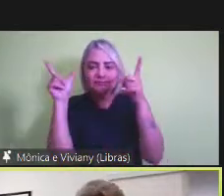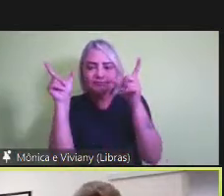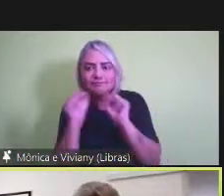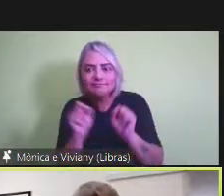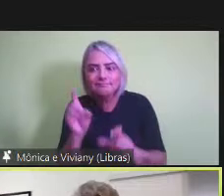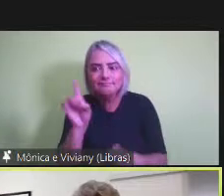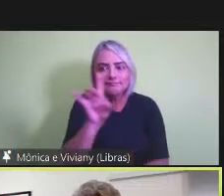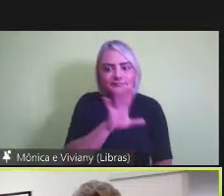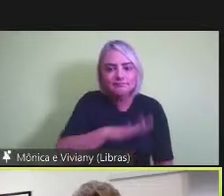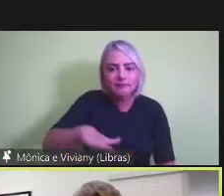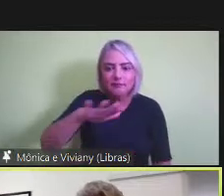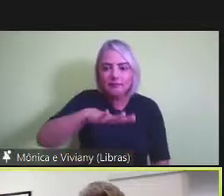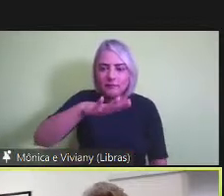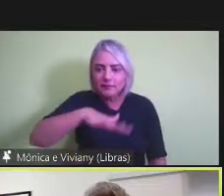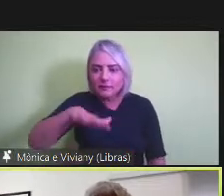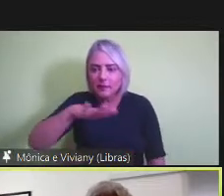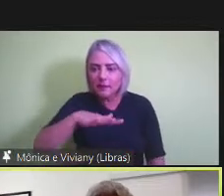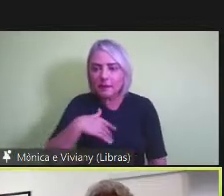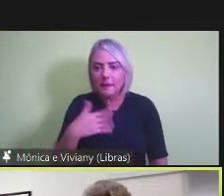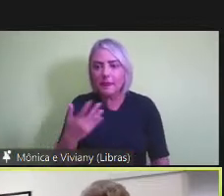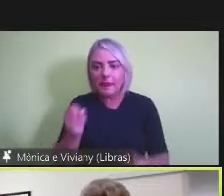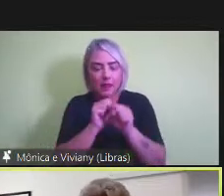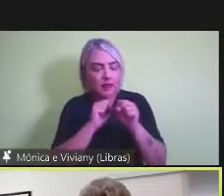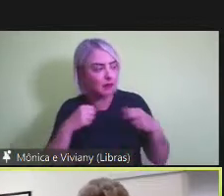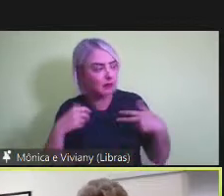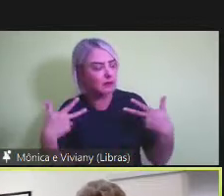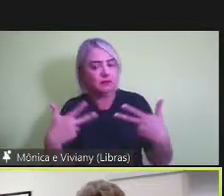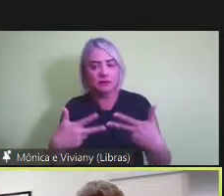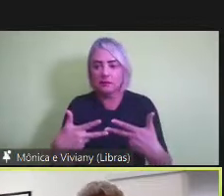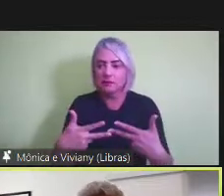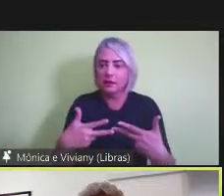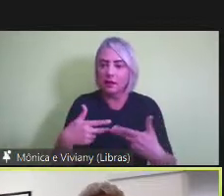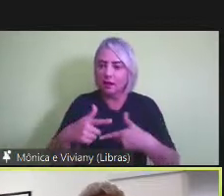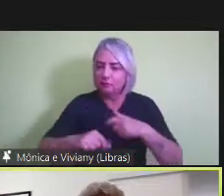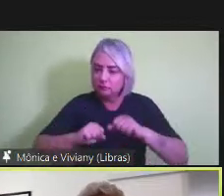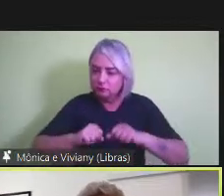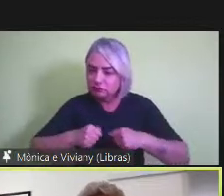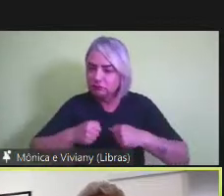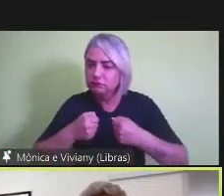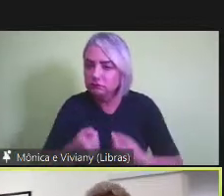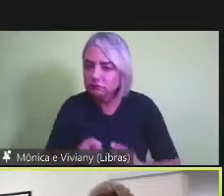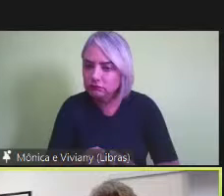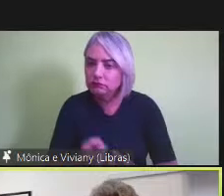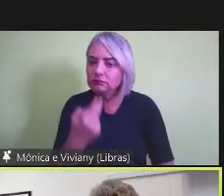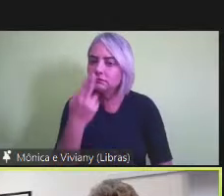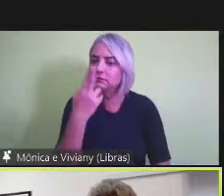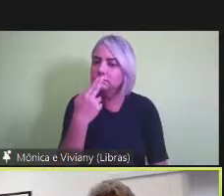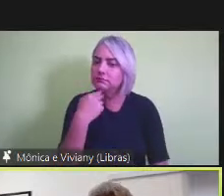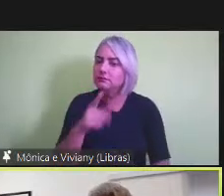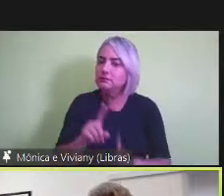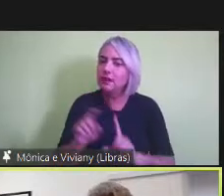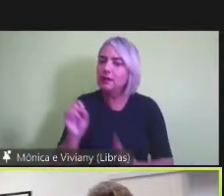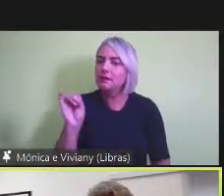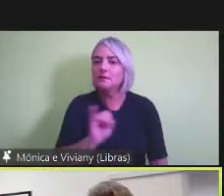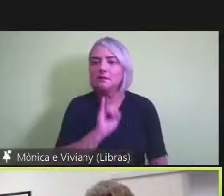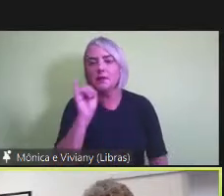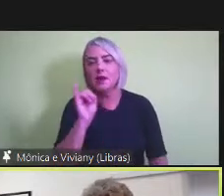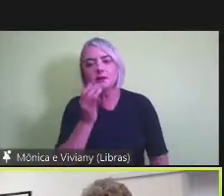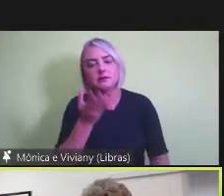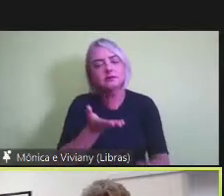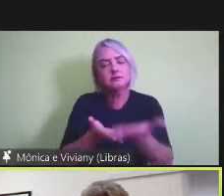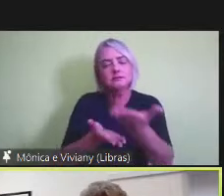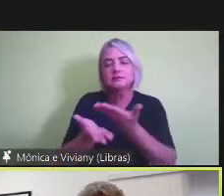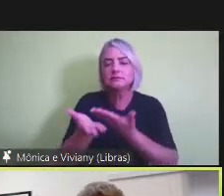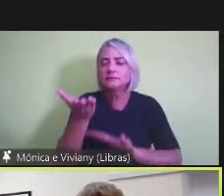the expertise of each area. And in this seminar, we are talking specifically about nutrition, but it's